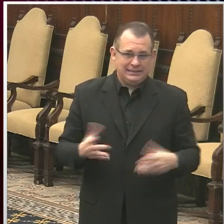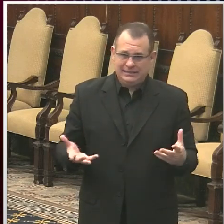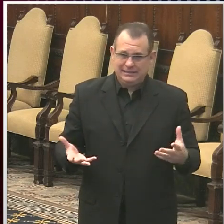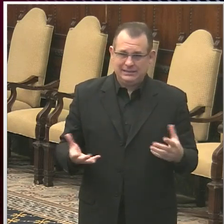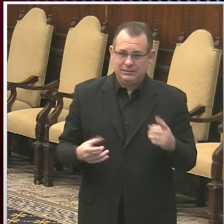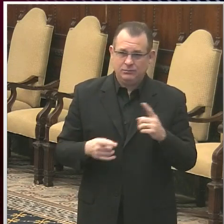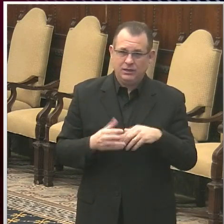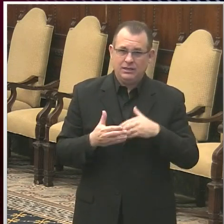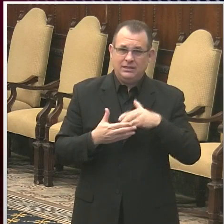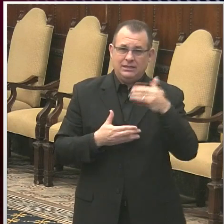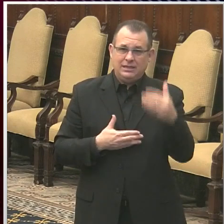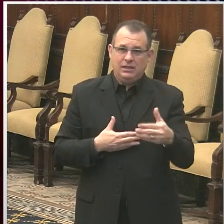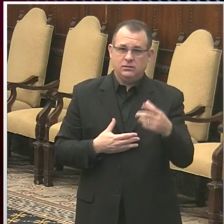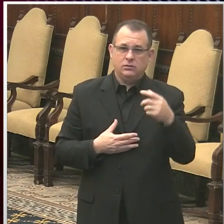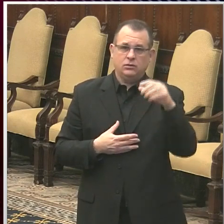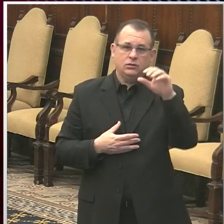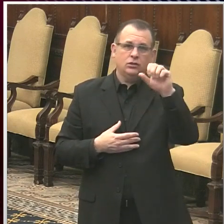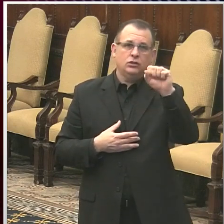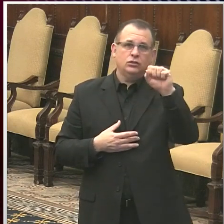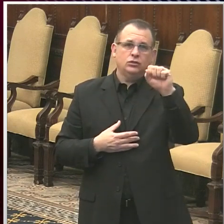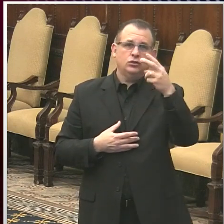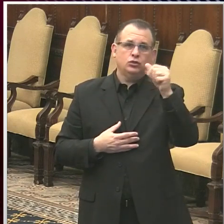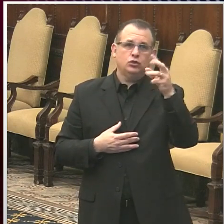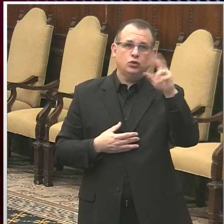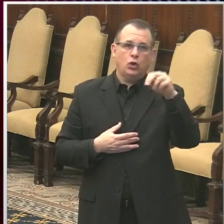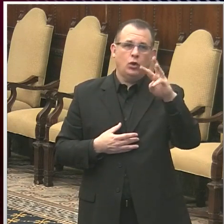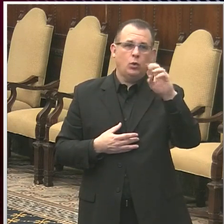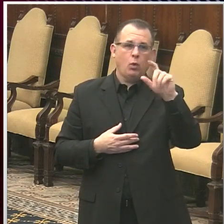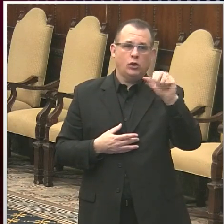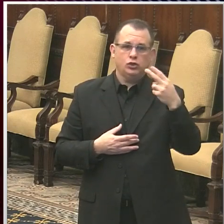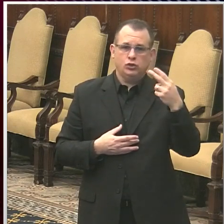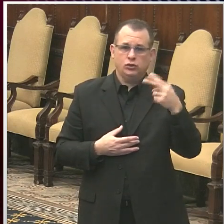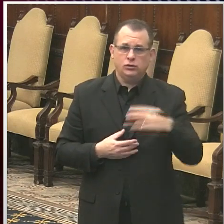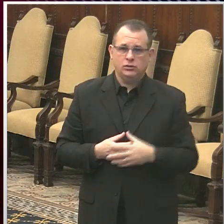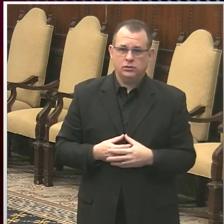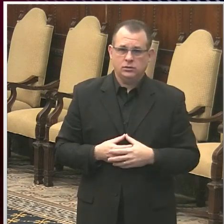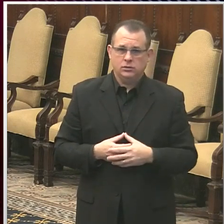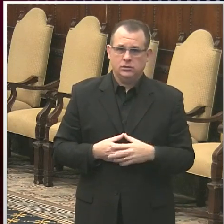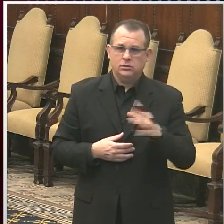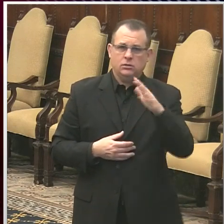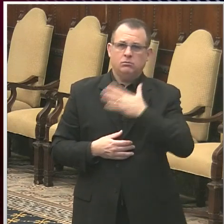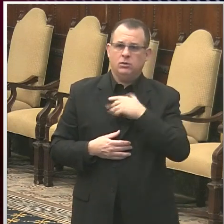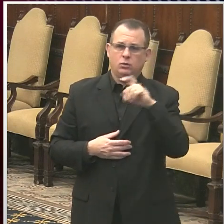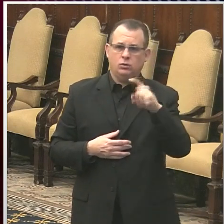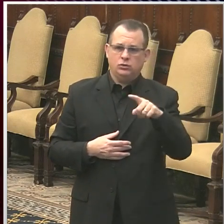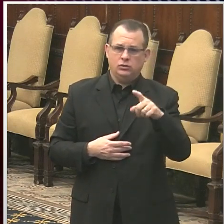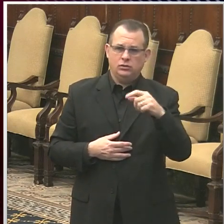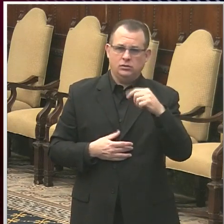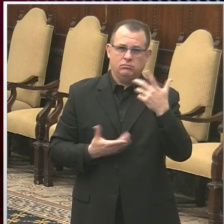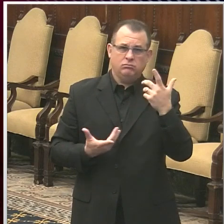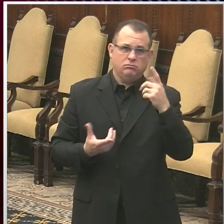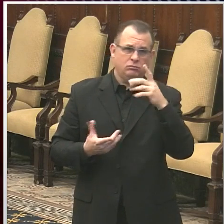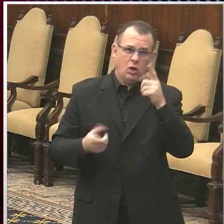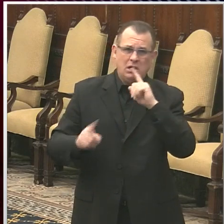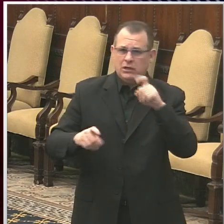to Sean Walsh of the Inquirer. Thanks. I think most of mine have been asked,